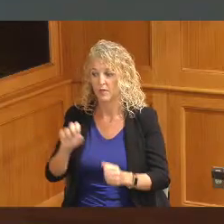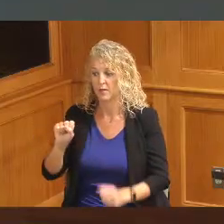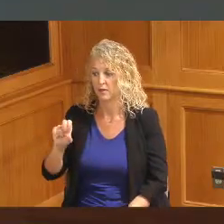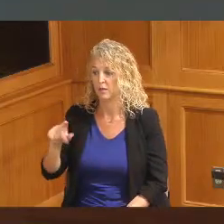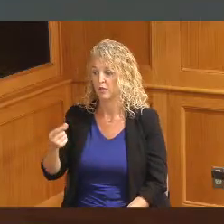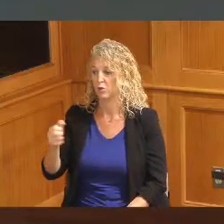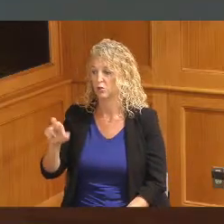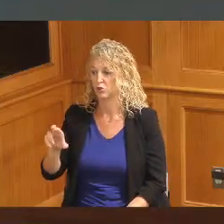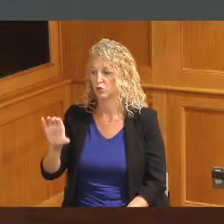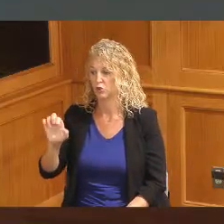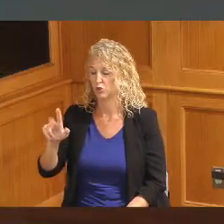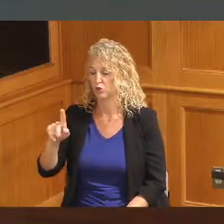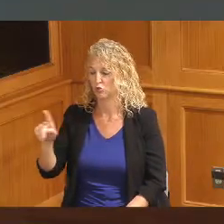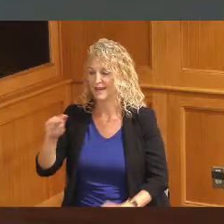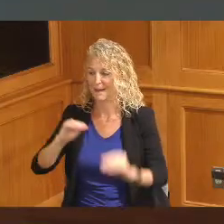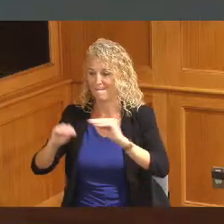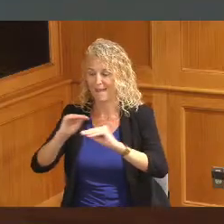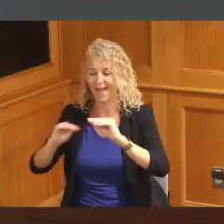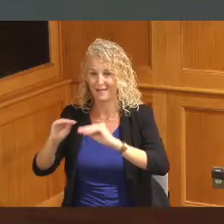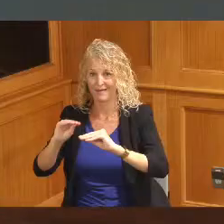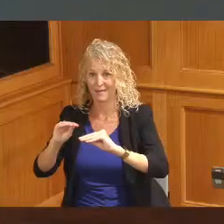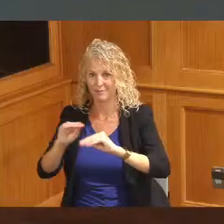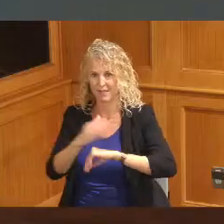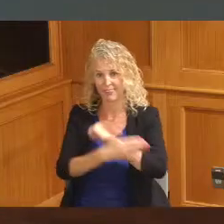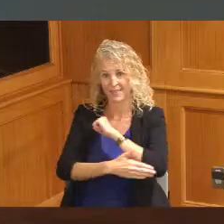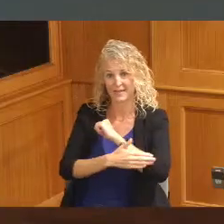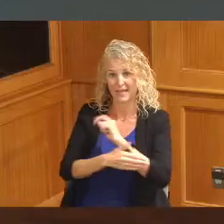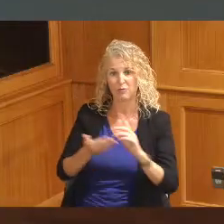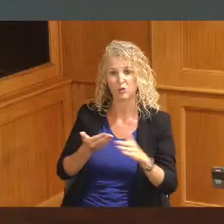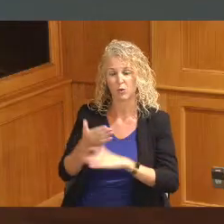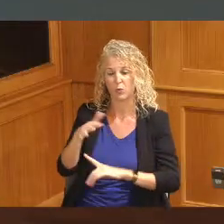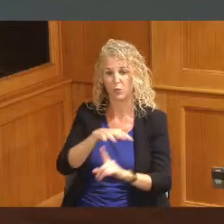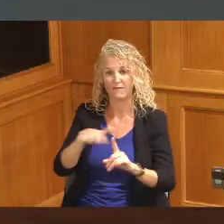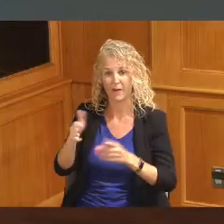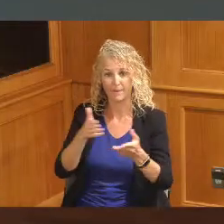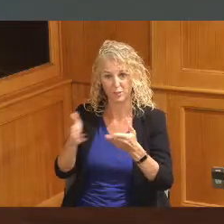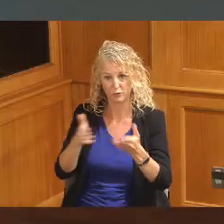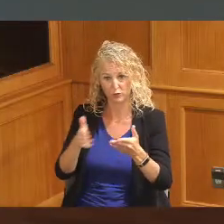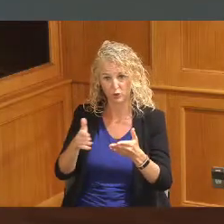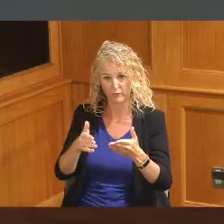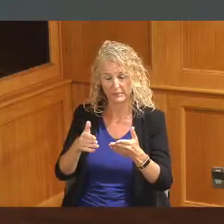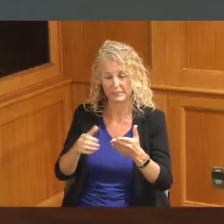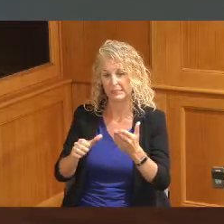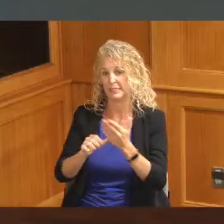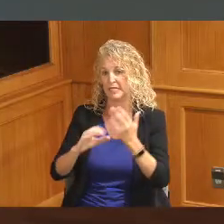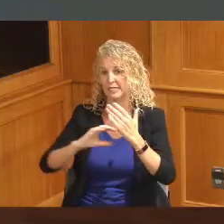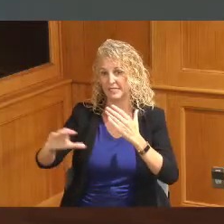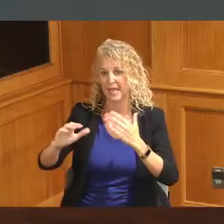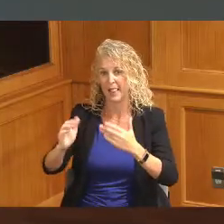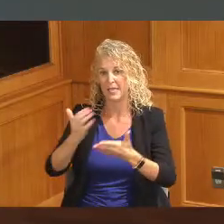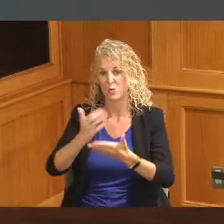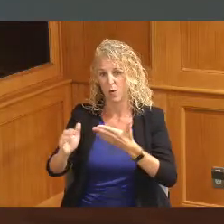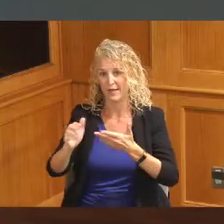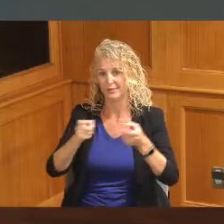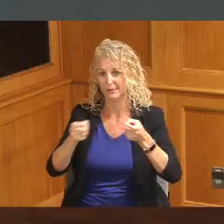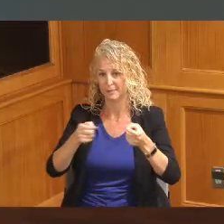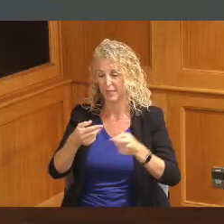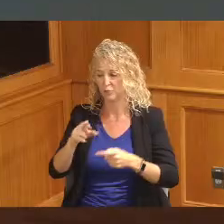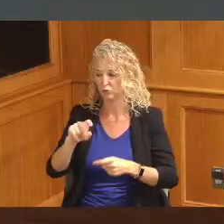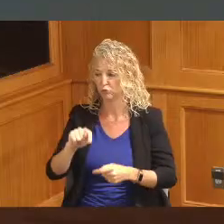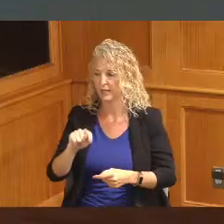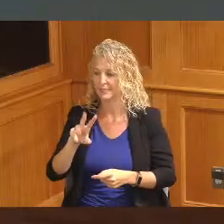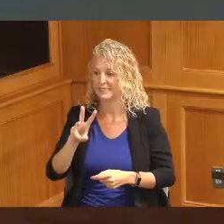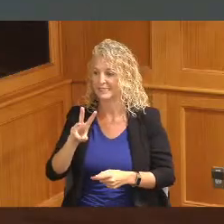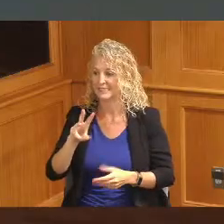Creek Packing Company and the county on behalf of Environmental Services. This is a solid waste management grant for